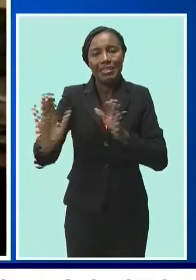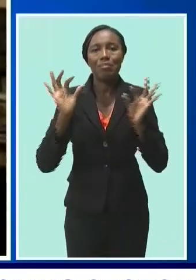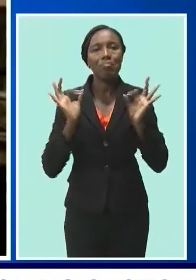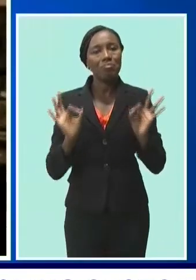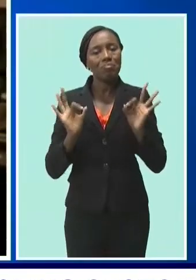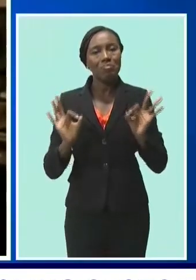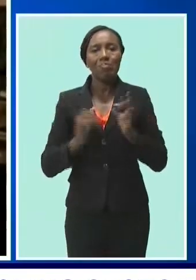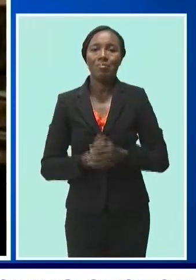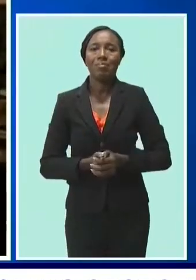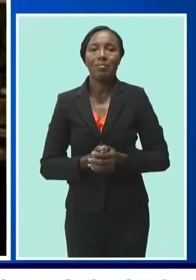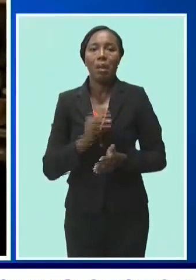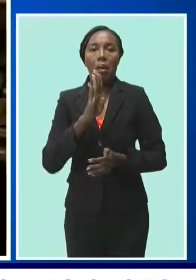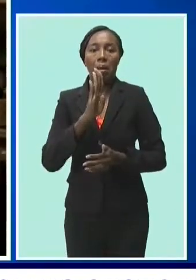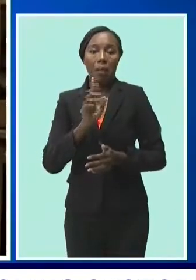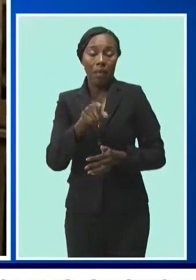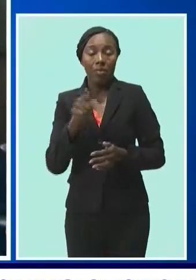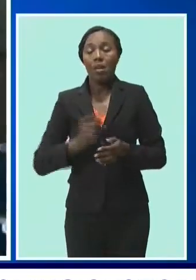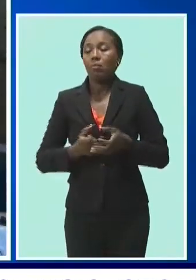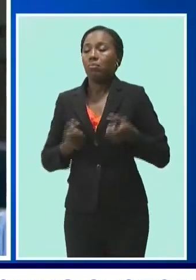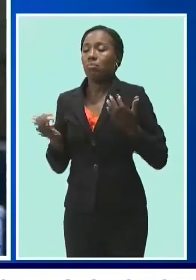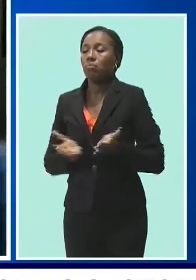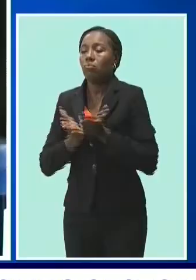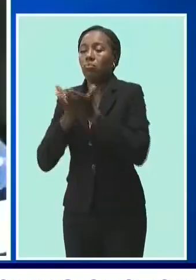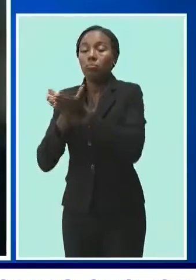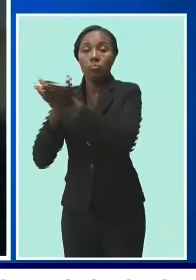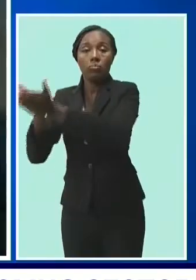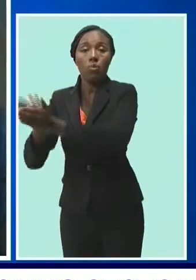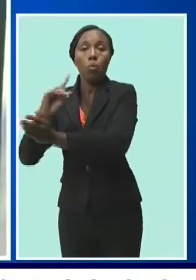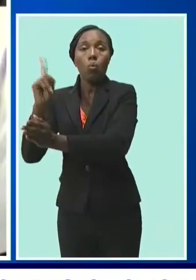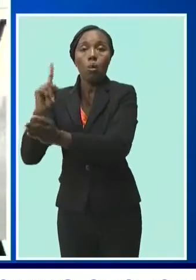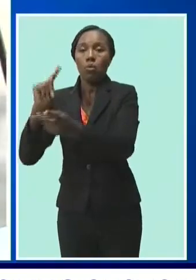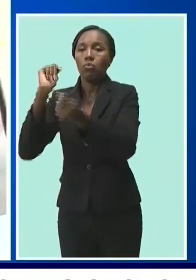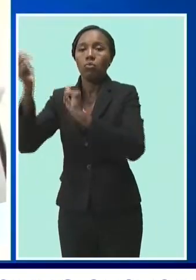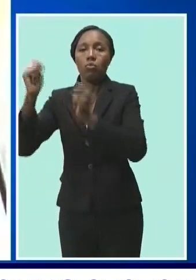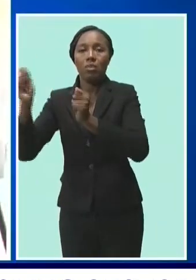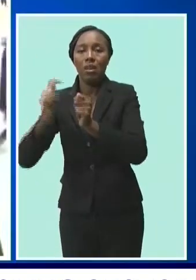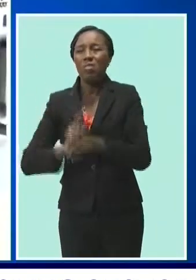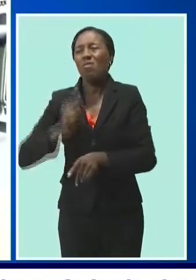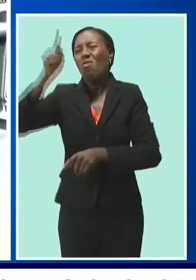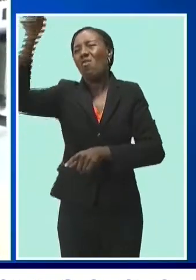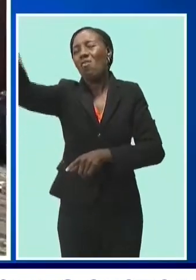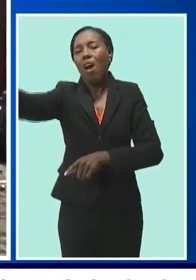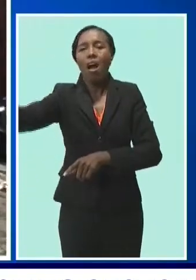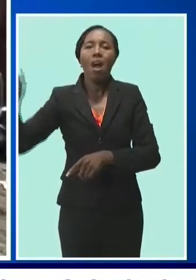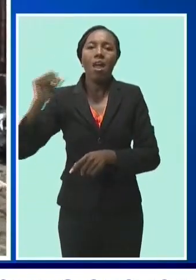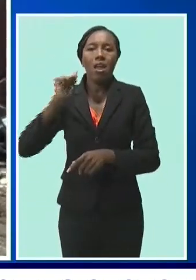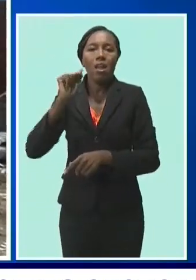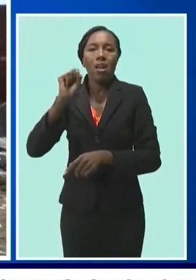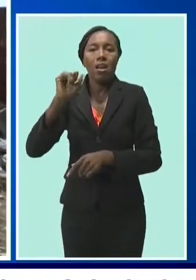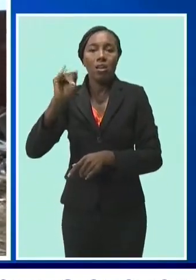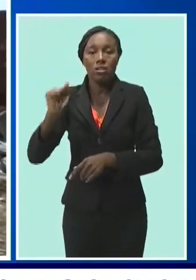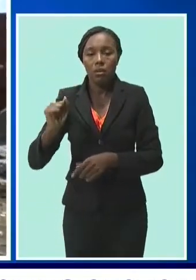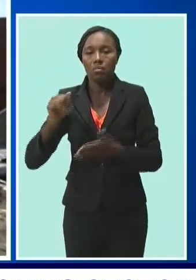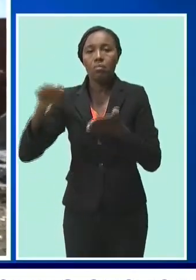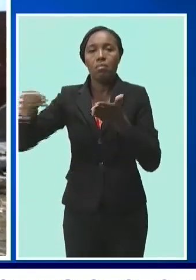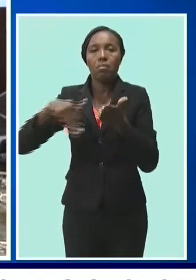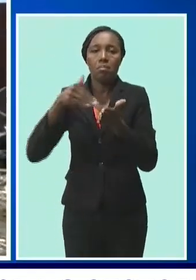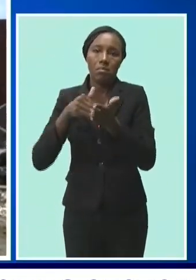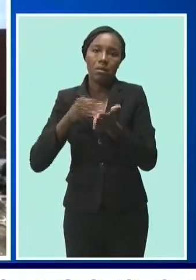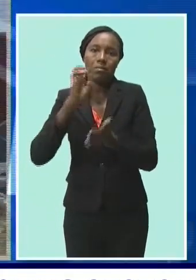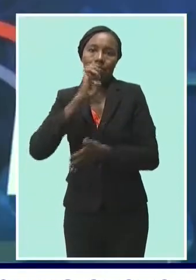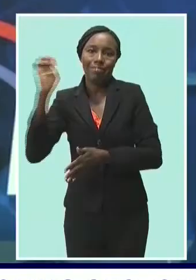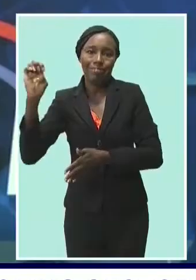ships its products to markets as close as Trinidad and to as far away as Asia and the Middle East. Lisa Broom,